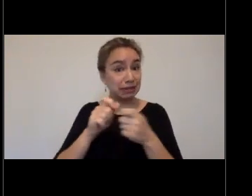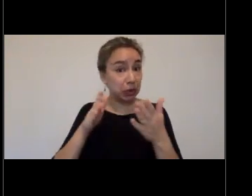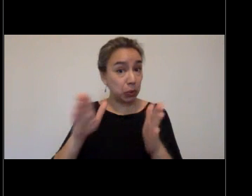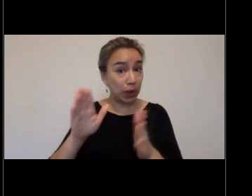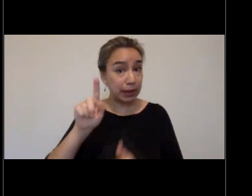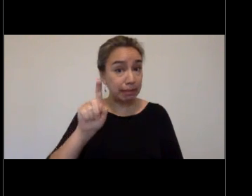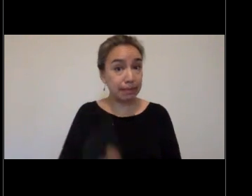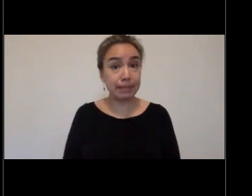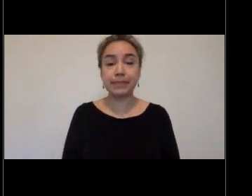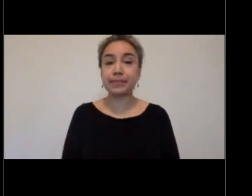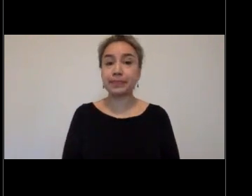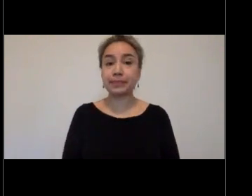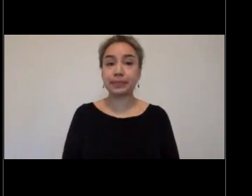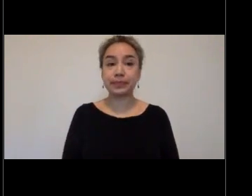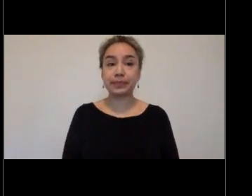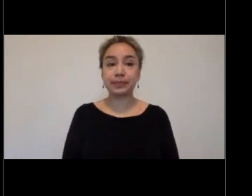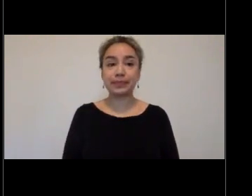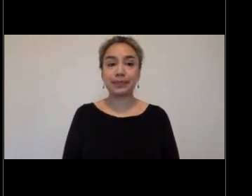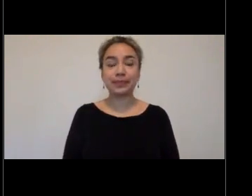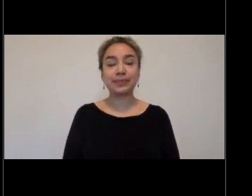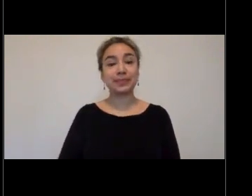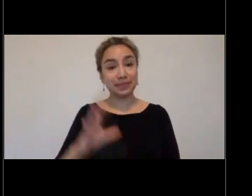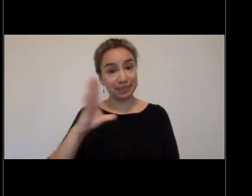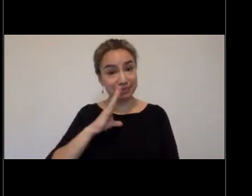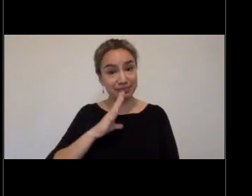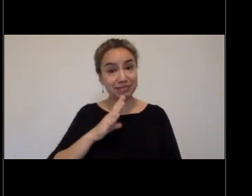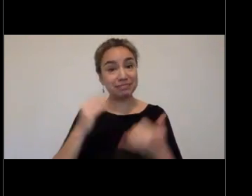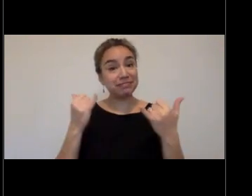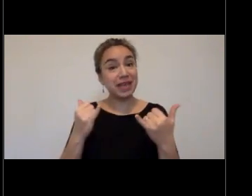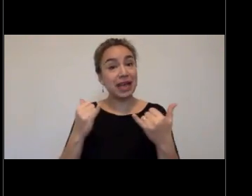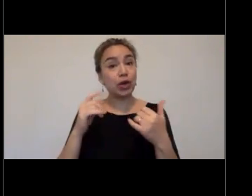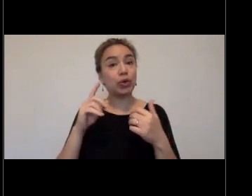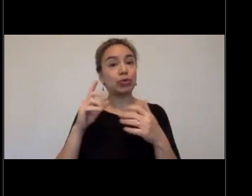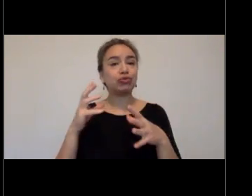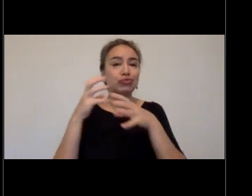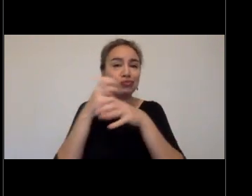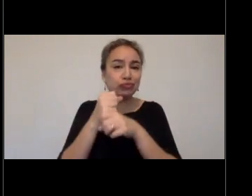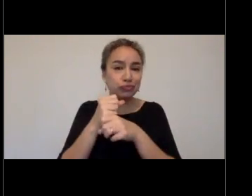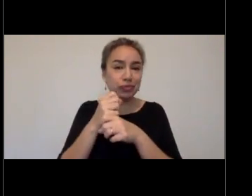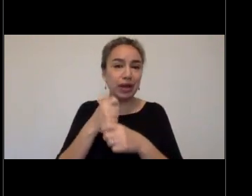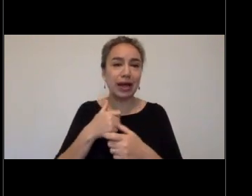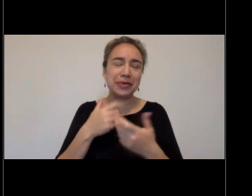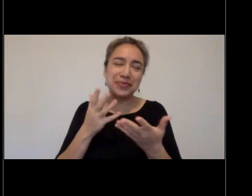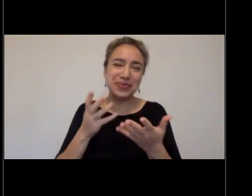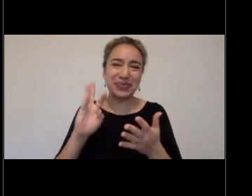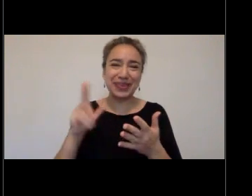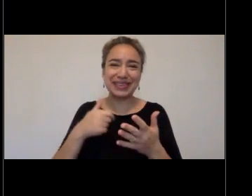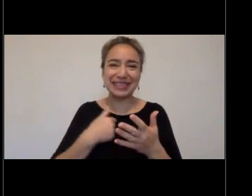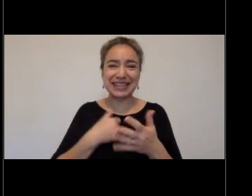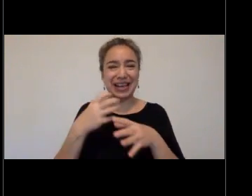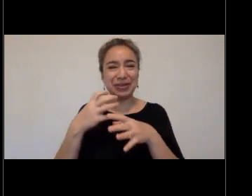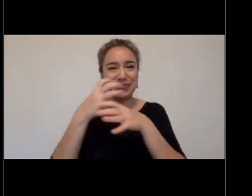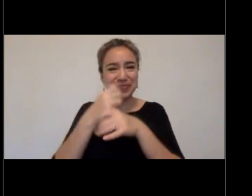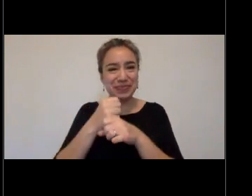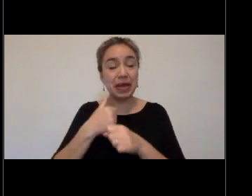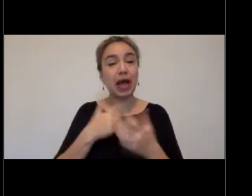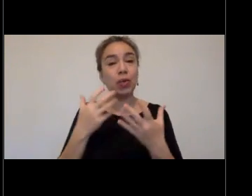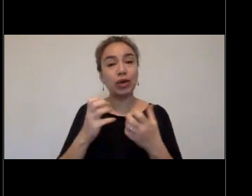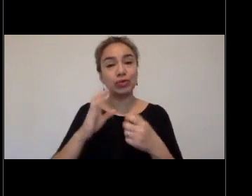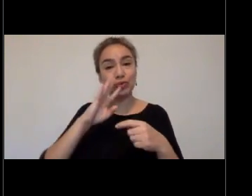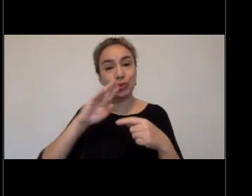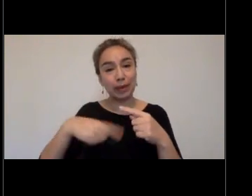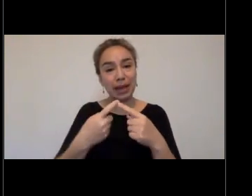Okay, so now as we wrap up, I want to think, or as I wrap up, I wanted to talk a little bit